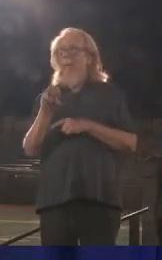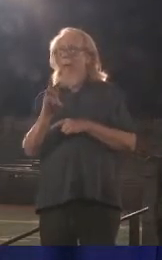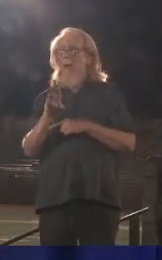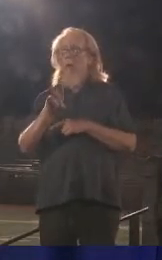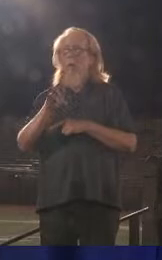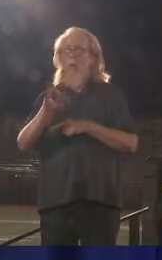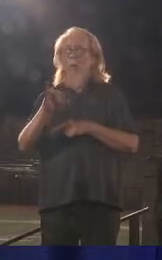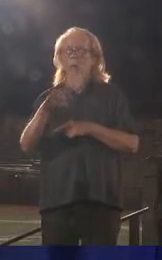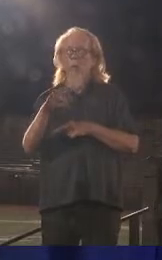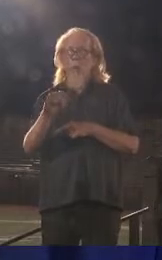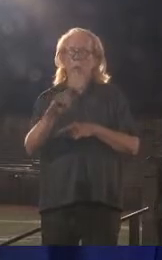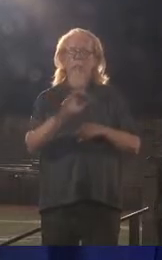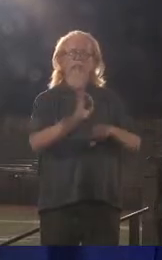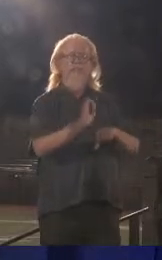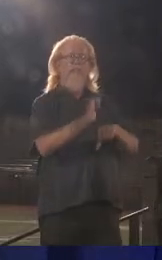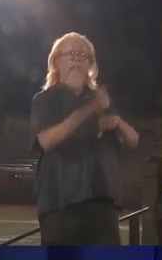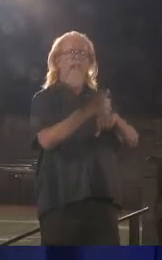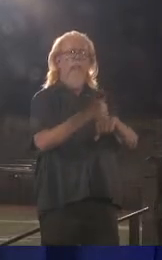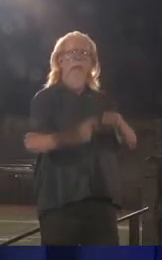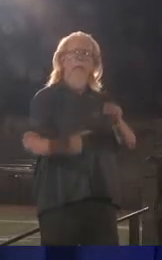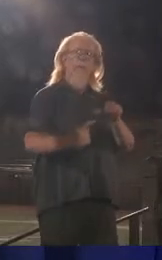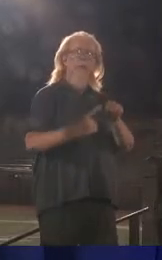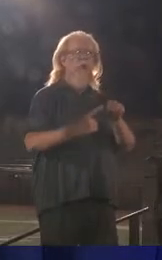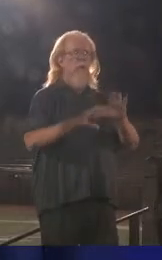in SAISD.